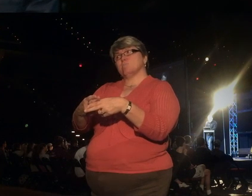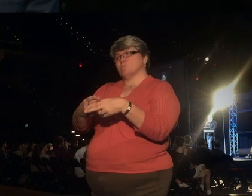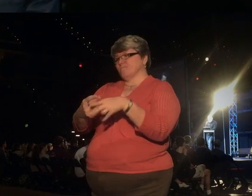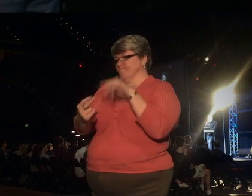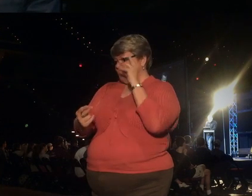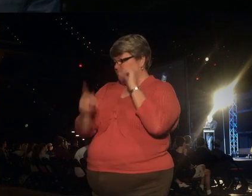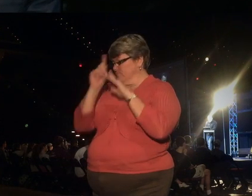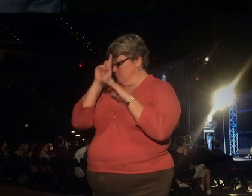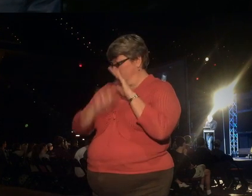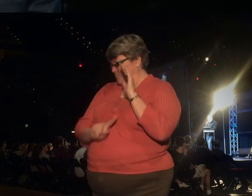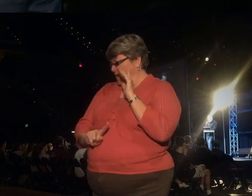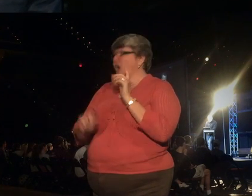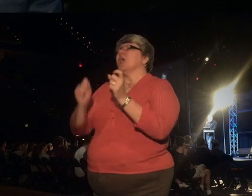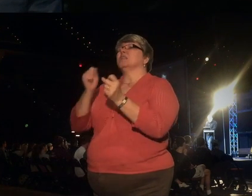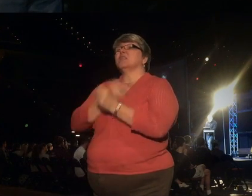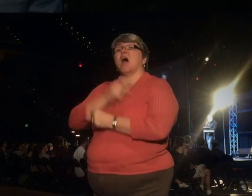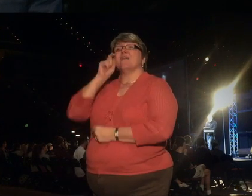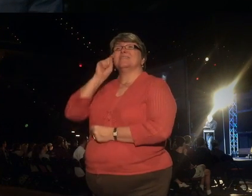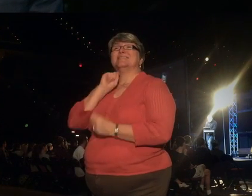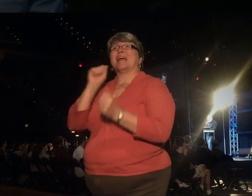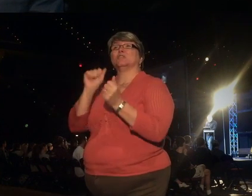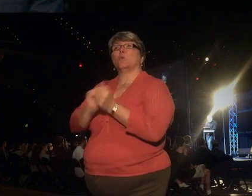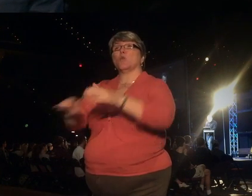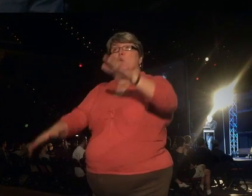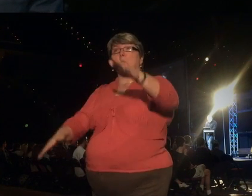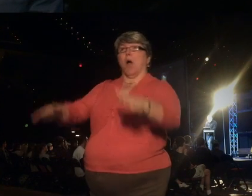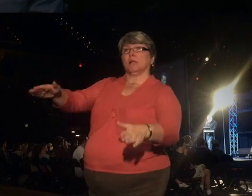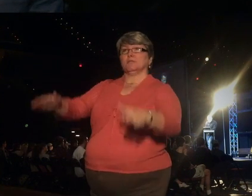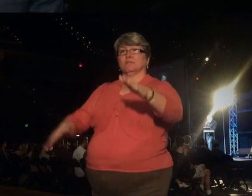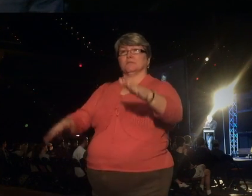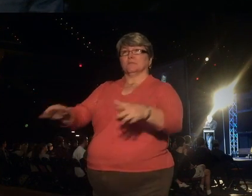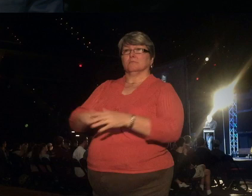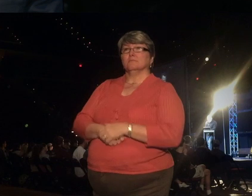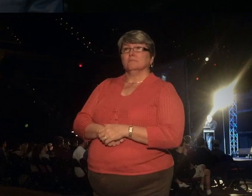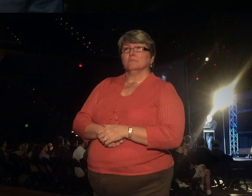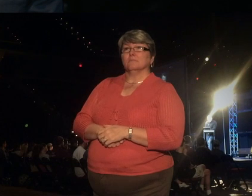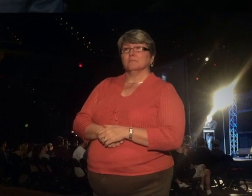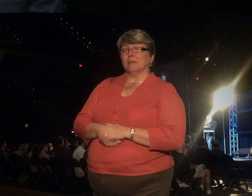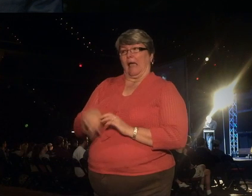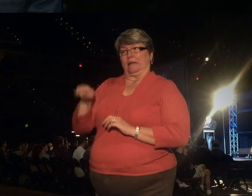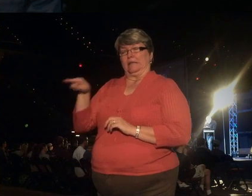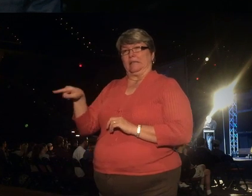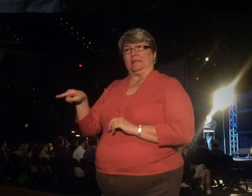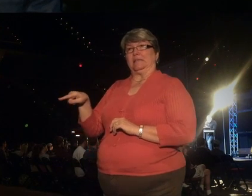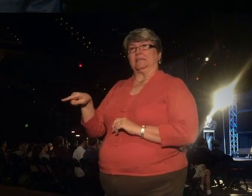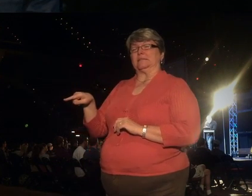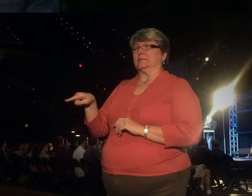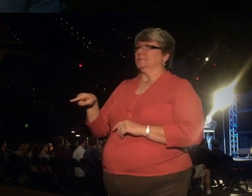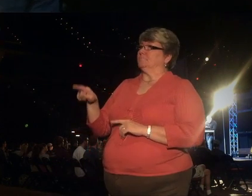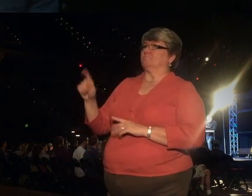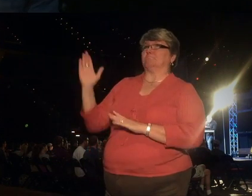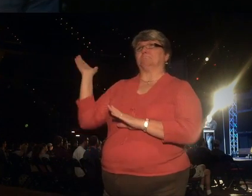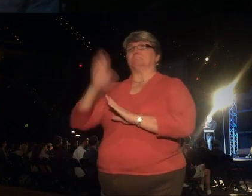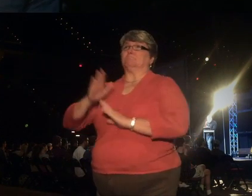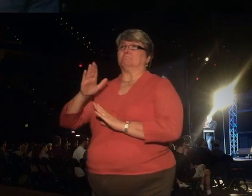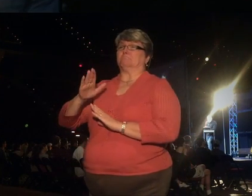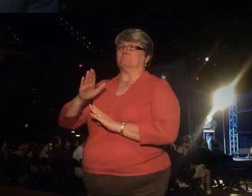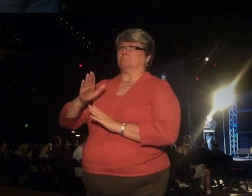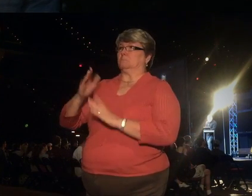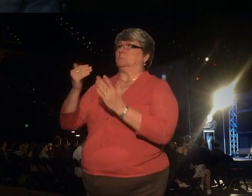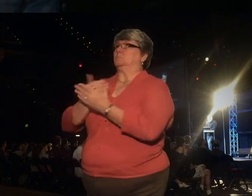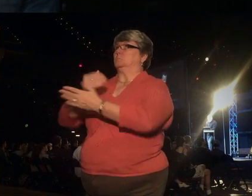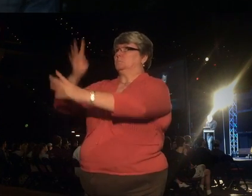where's the title of it? Love and Sex with Robots. And he is the leading cutting edge of